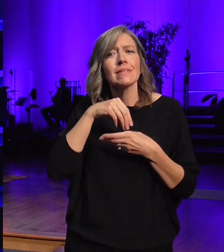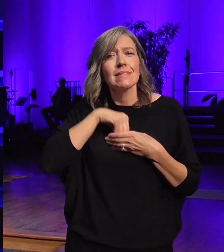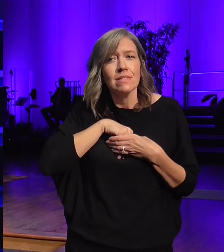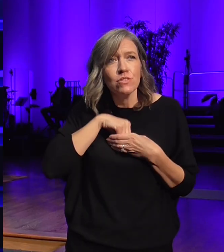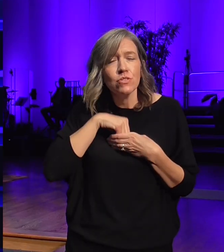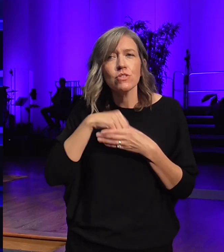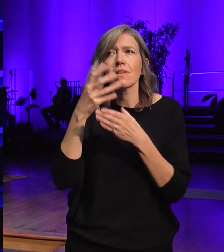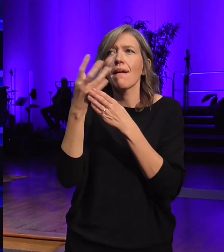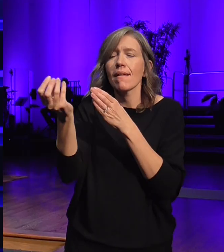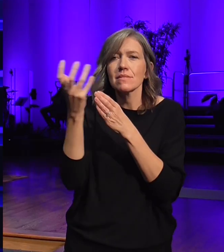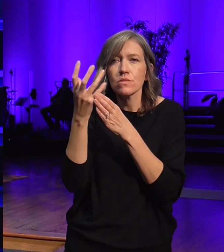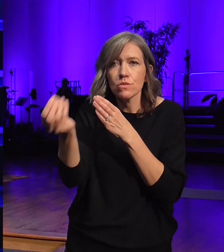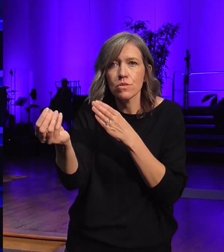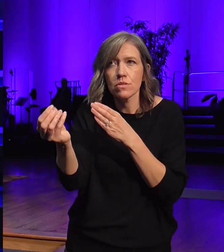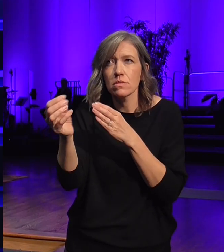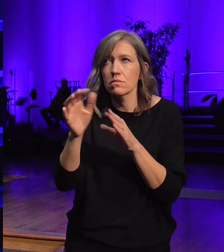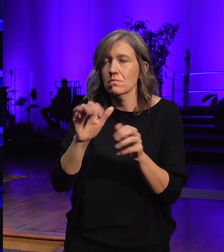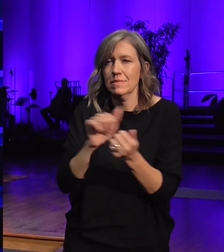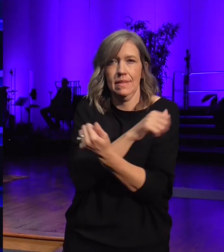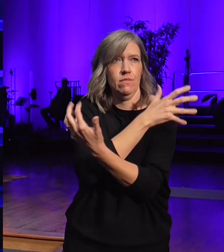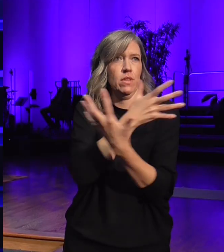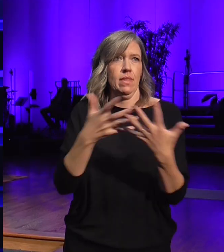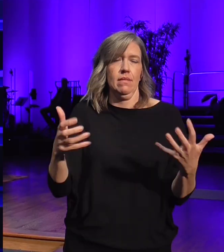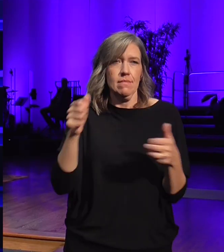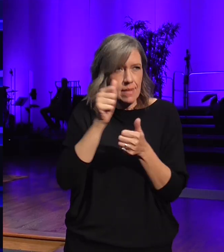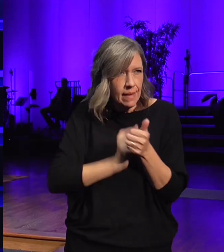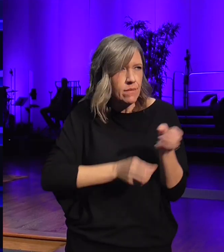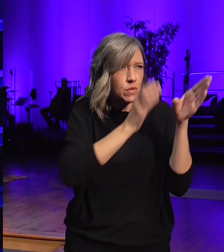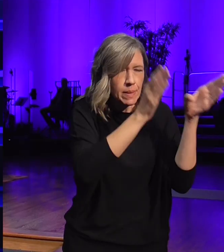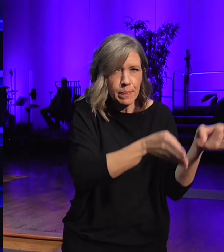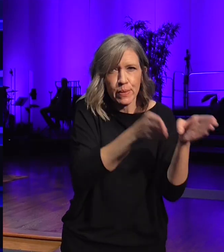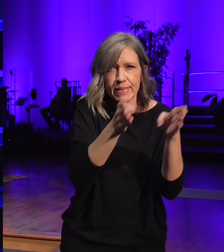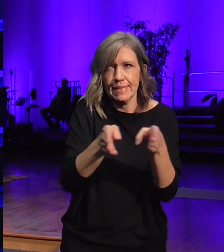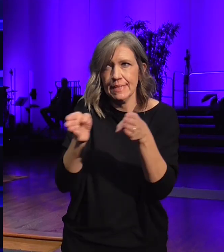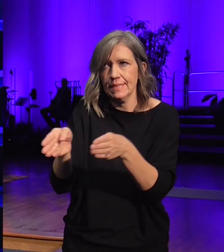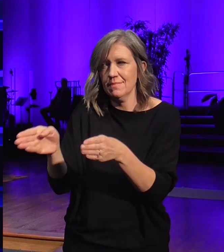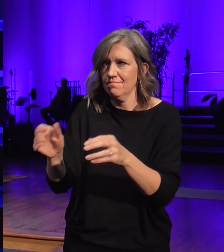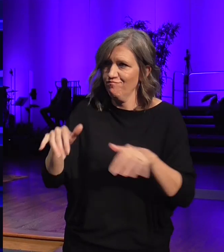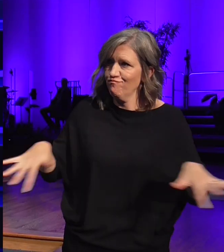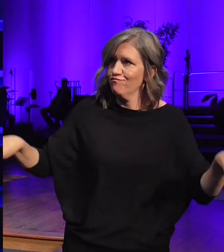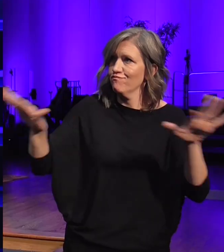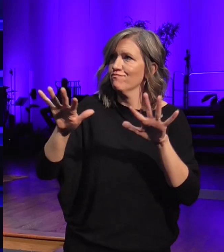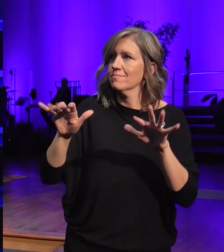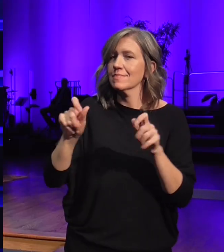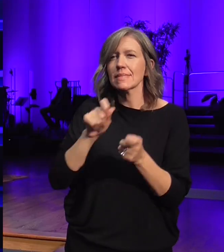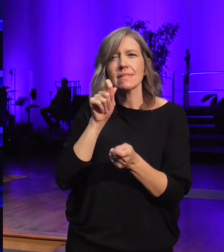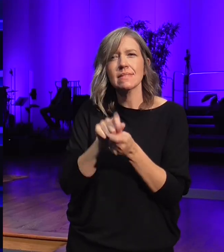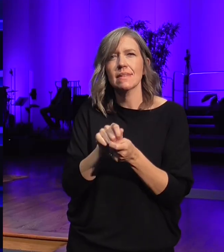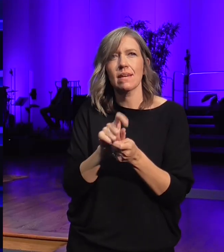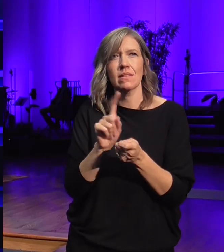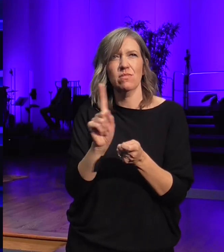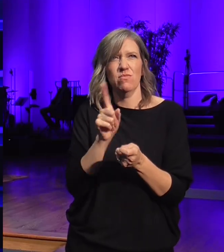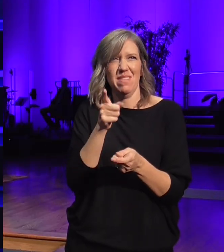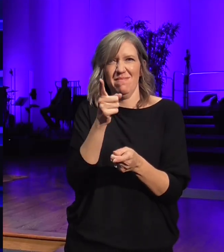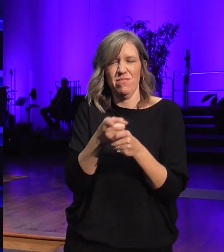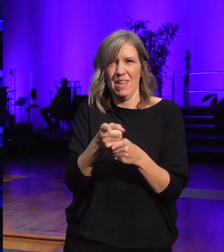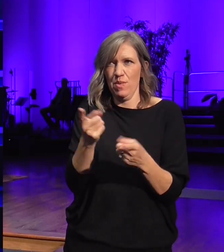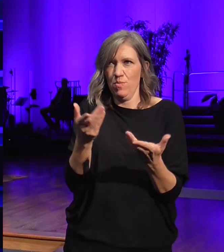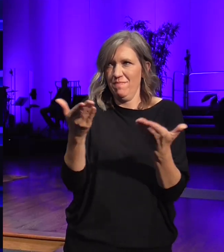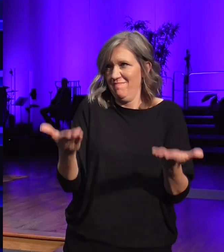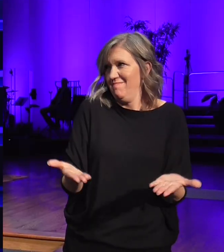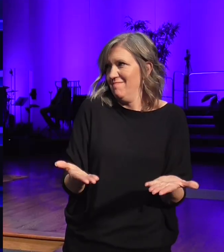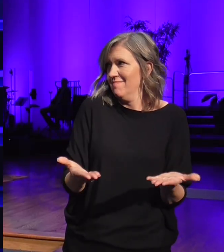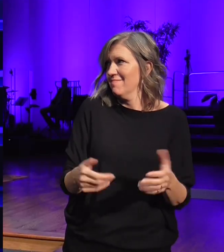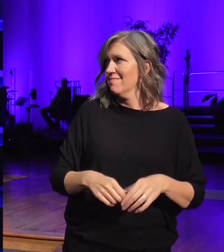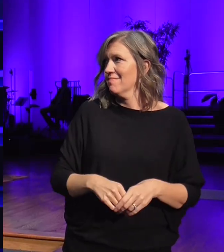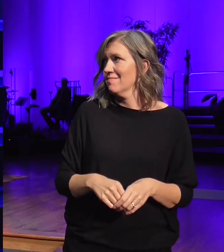internally, externally. It is everything and every person. And it is right where each one of us is. Right here